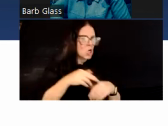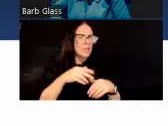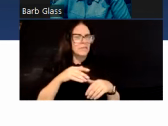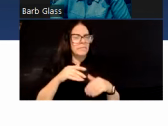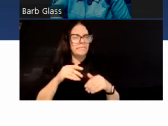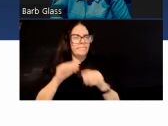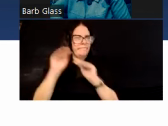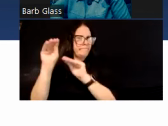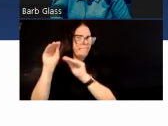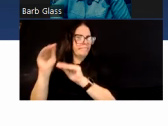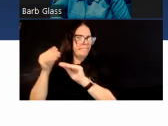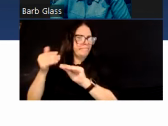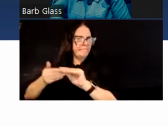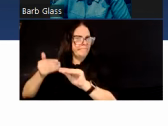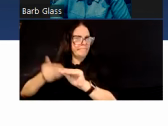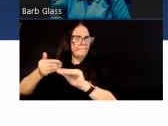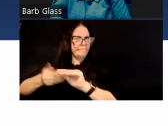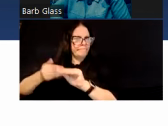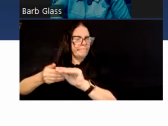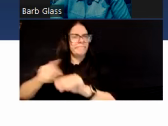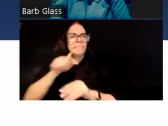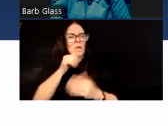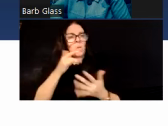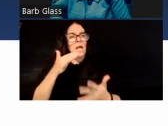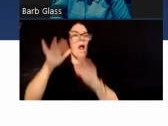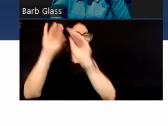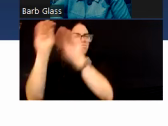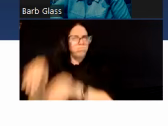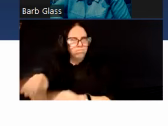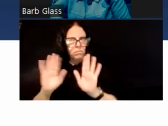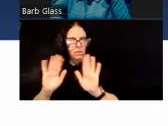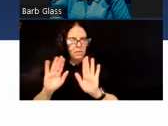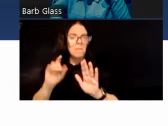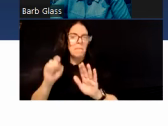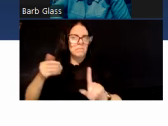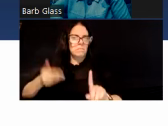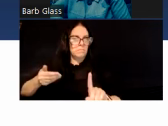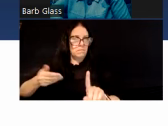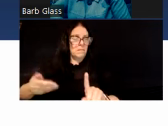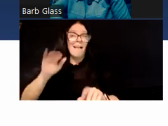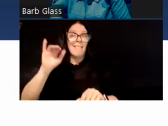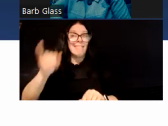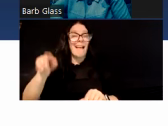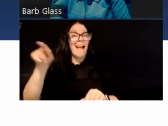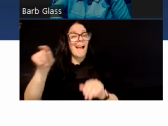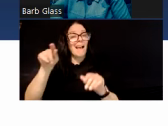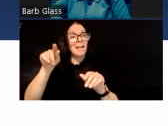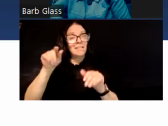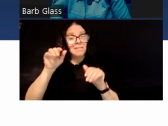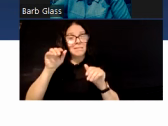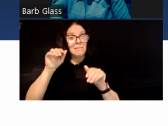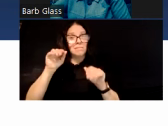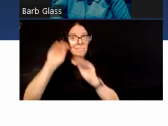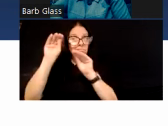any training supports that you're actually administering to them. And these things can happen throughout the cycle of life of a service